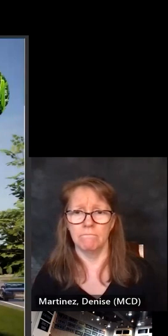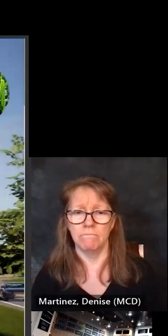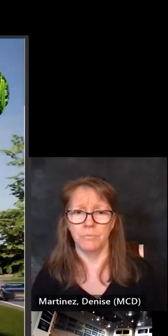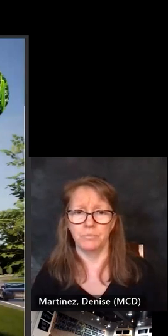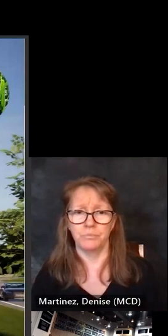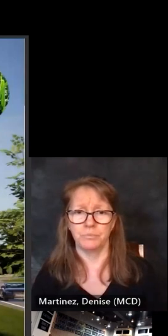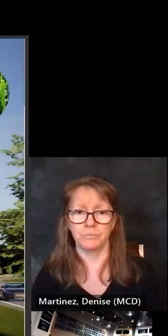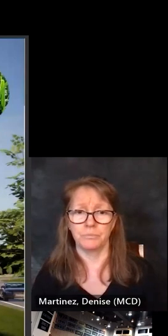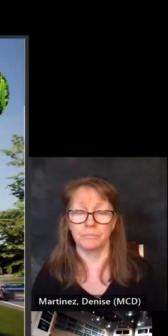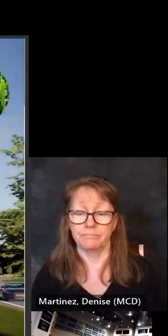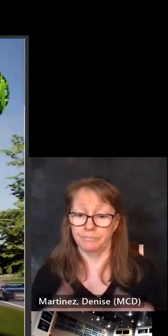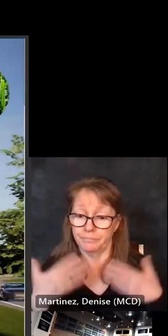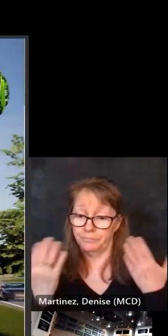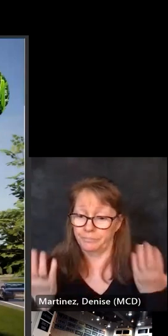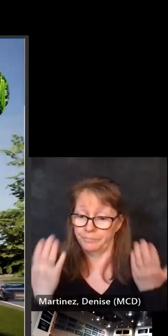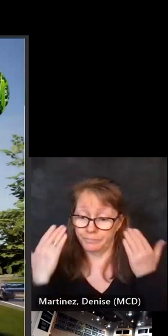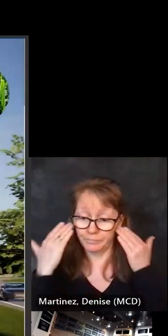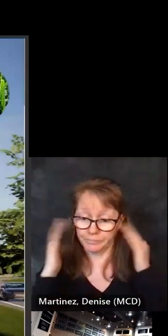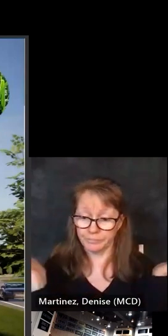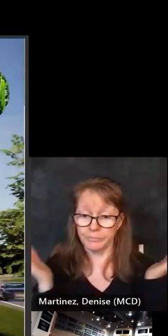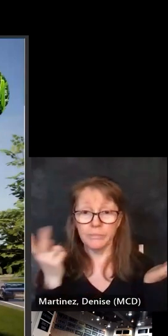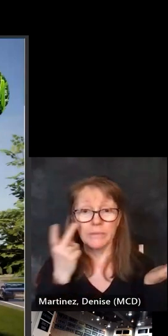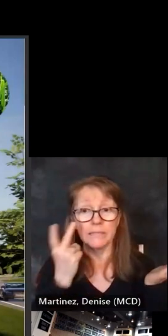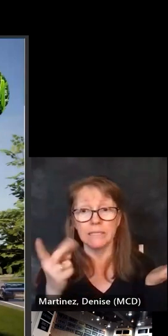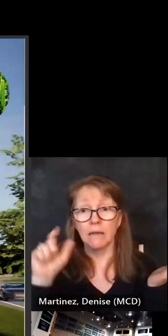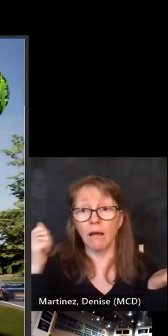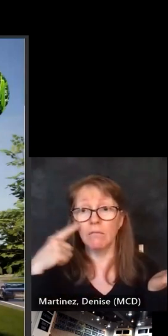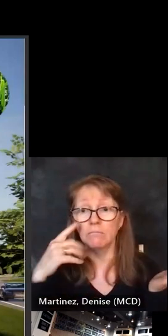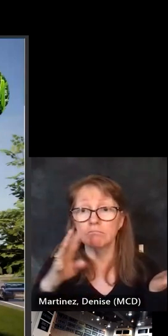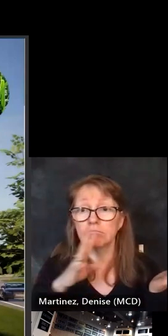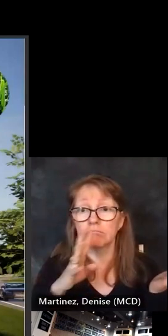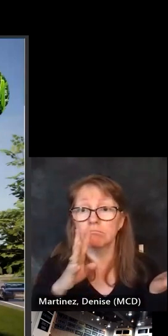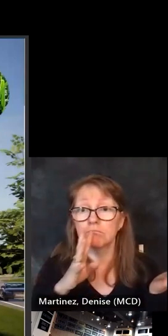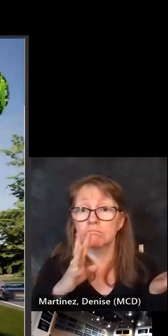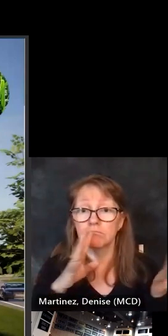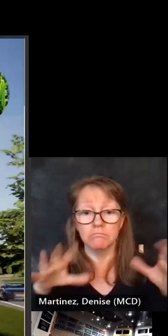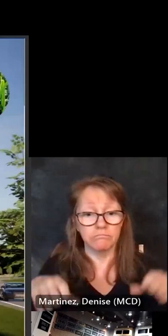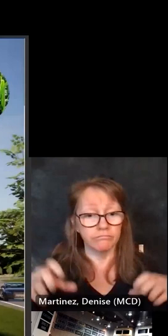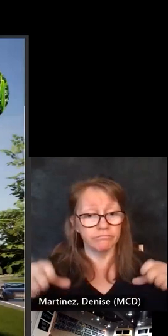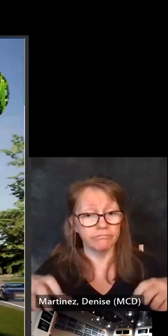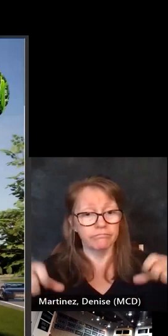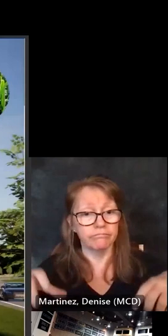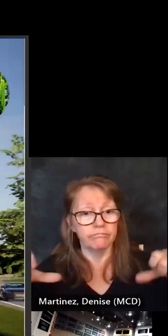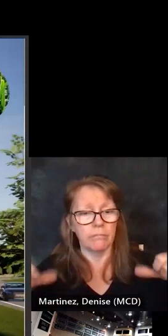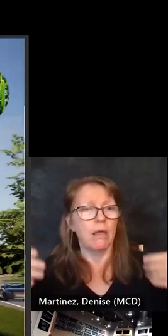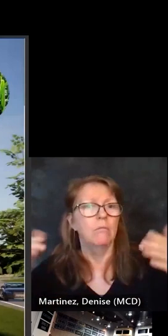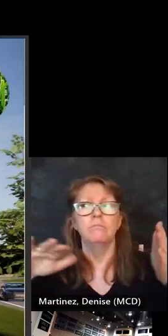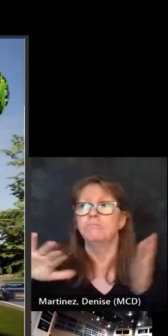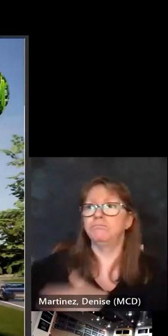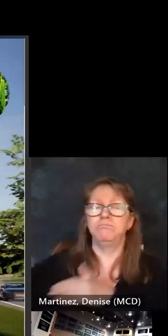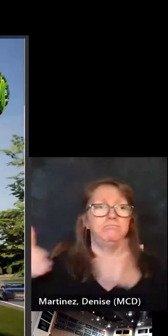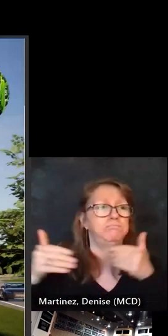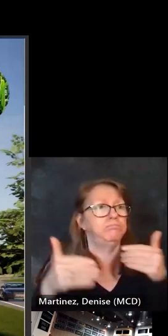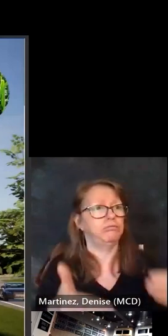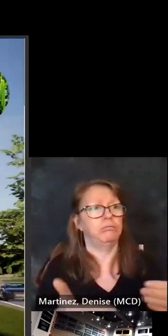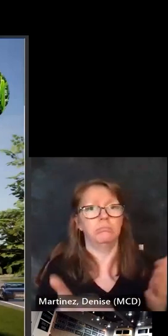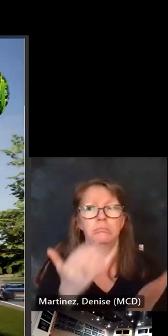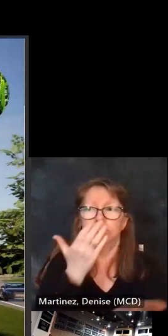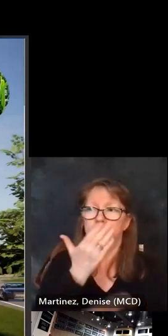I don't know. I've seen governments say all these community meetings and then they just go ahead and shove it down your throats.